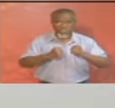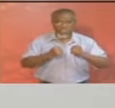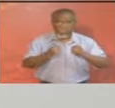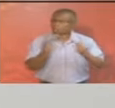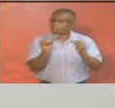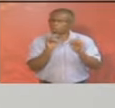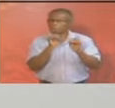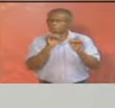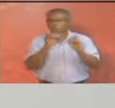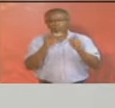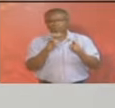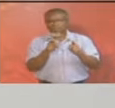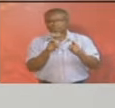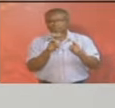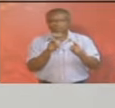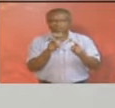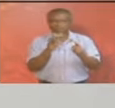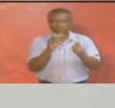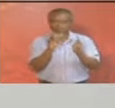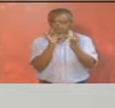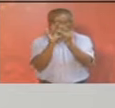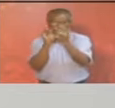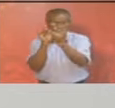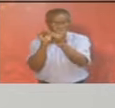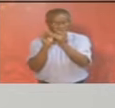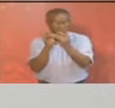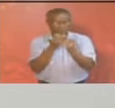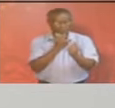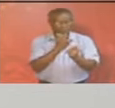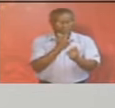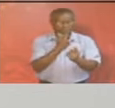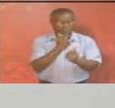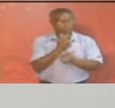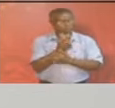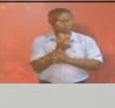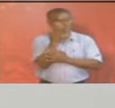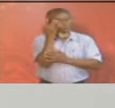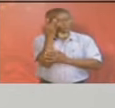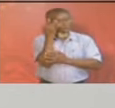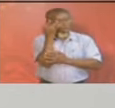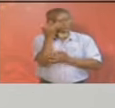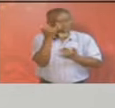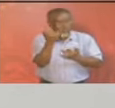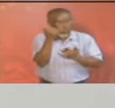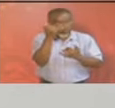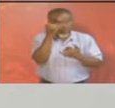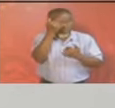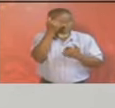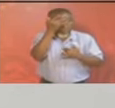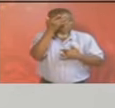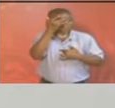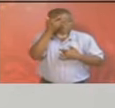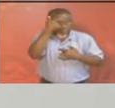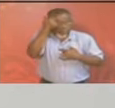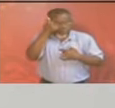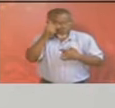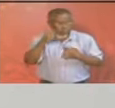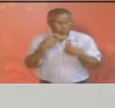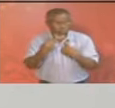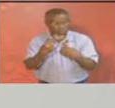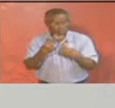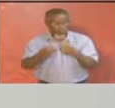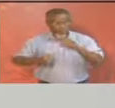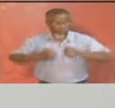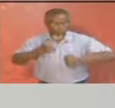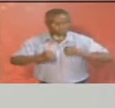has related sporting activity or a sporting gathering as one of the settings in which they may have